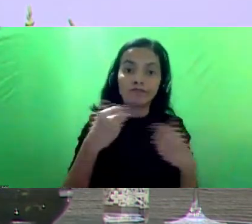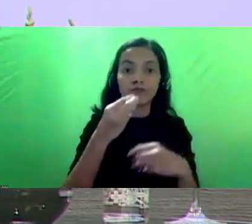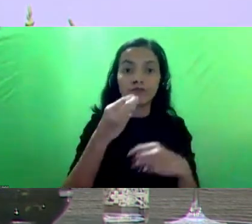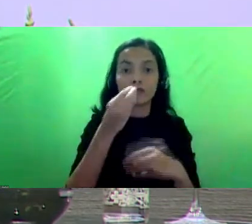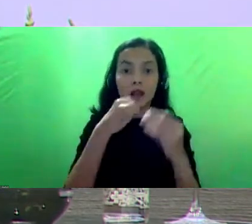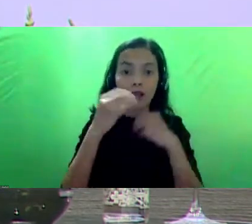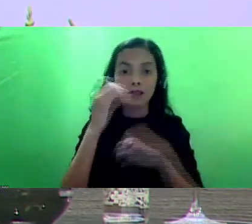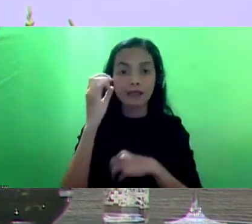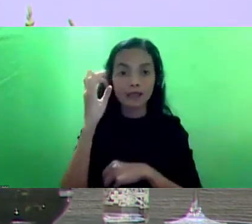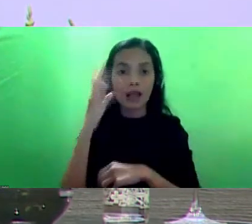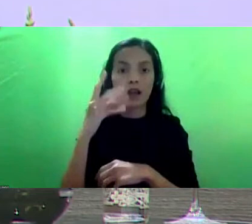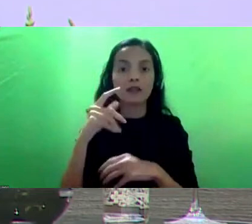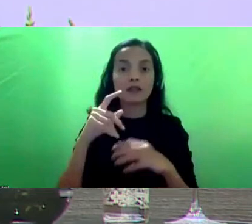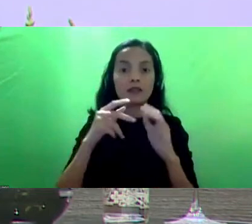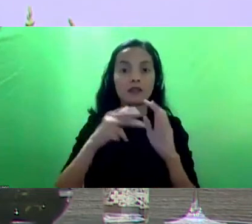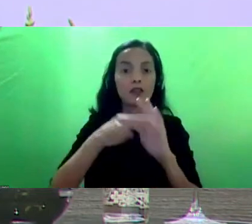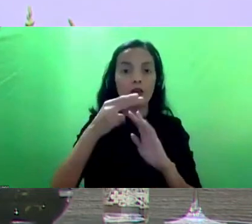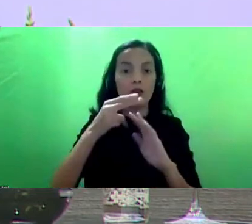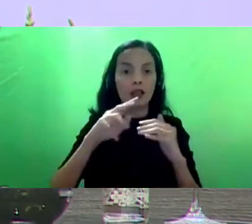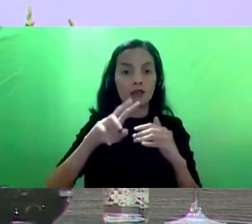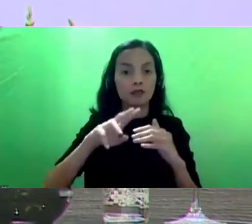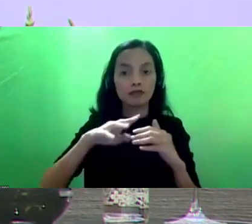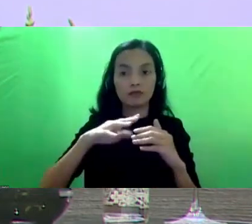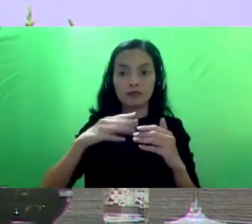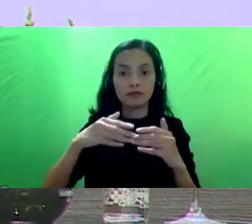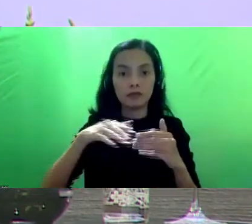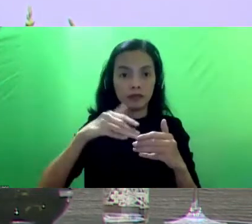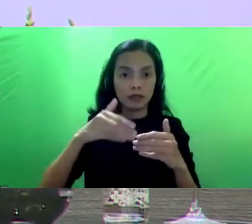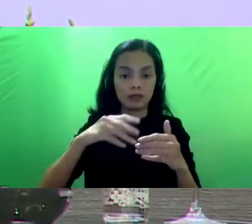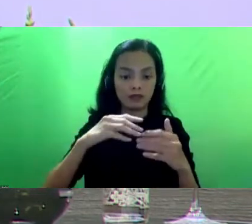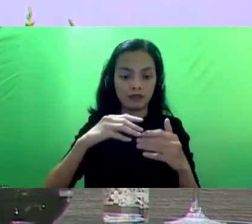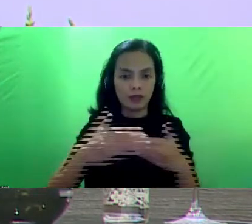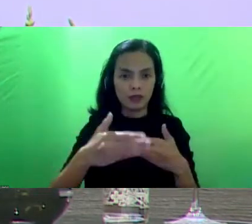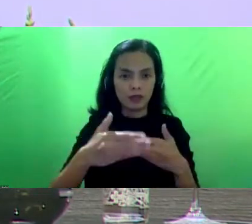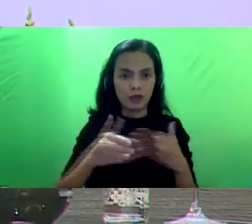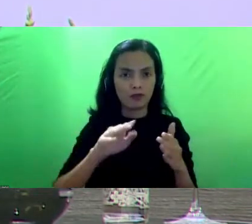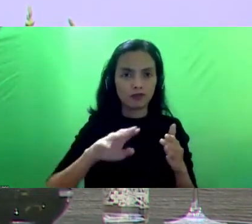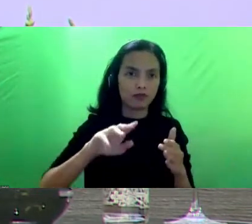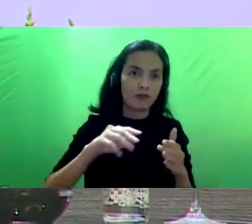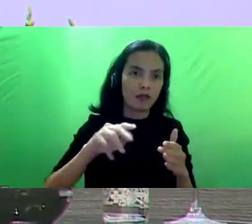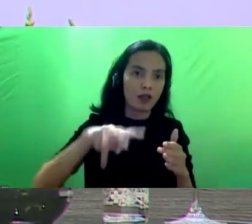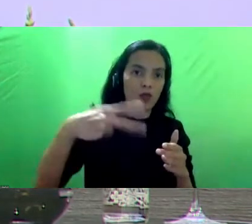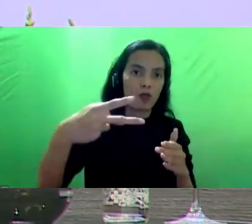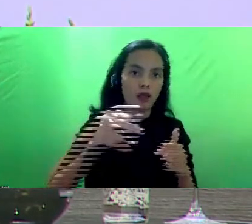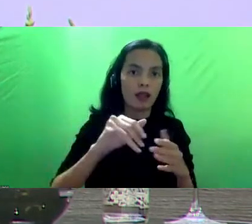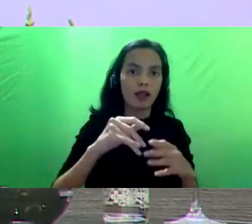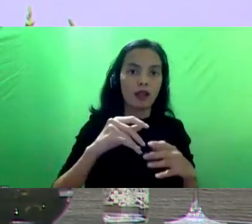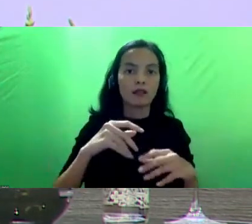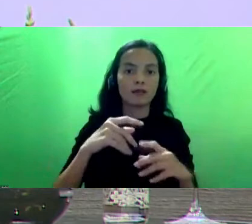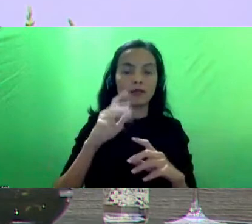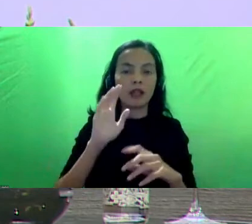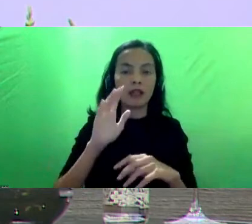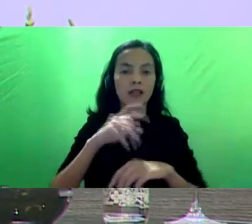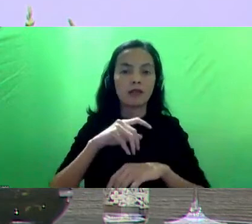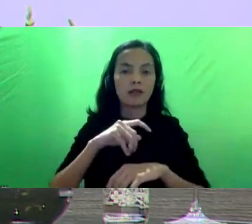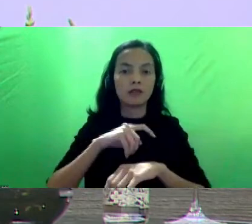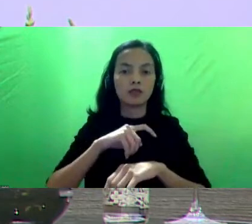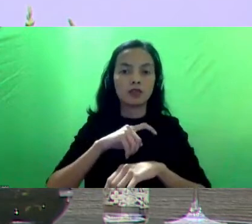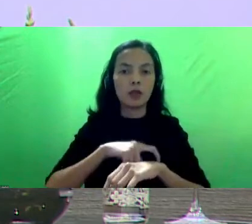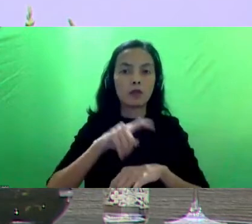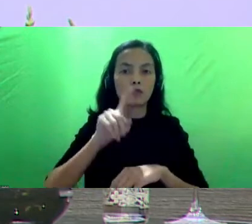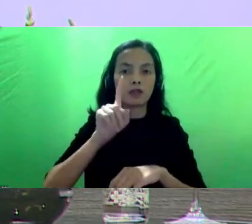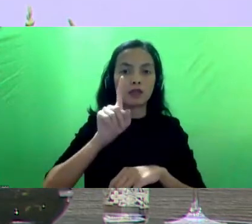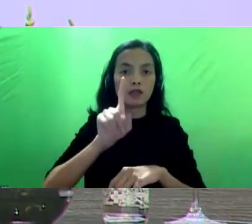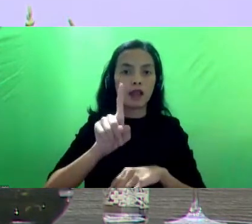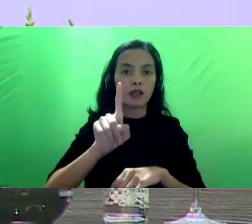end of the building. And the keynote policy dialogue 2 will start around 1. Let me check.